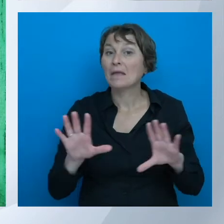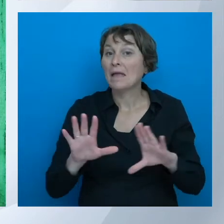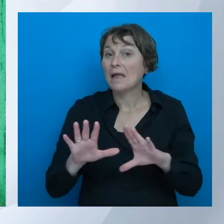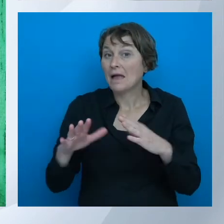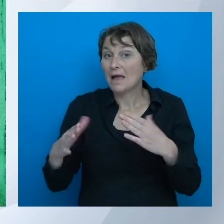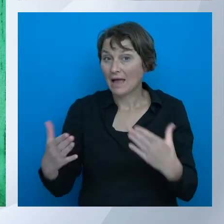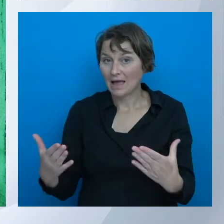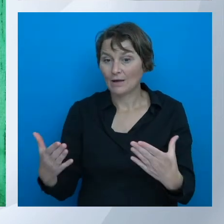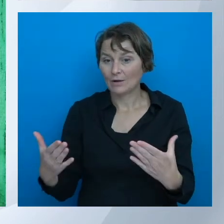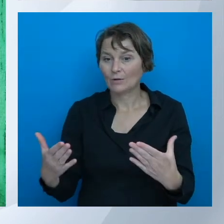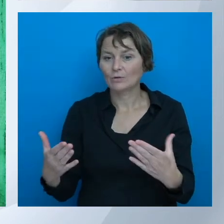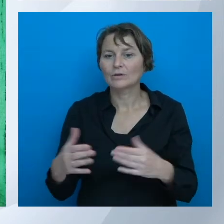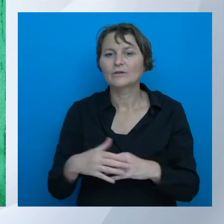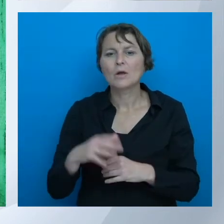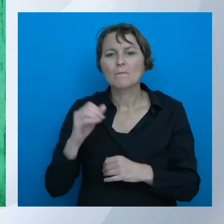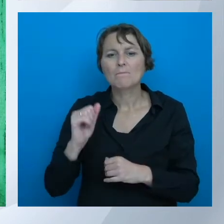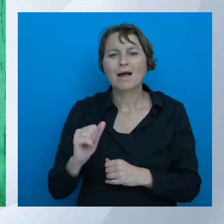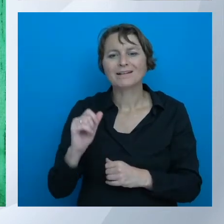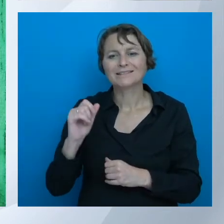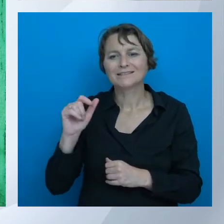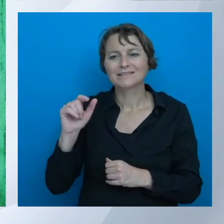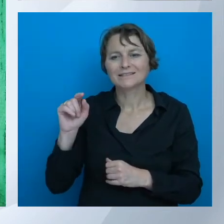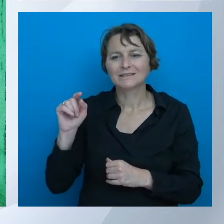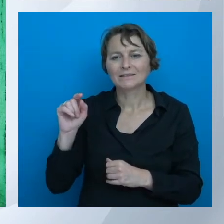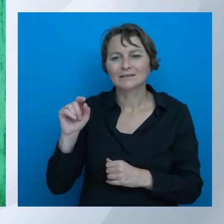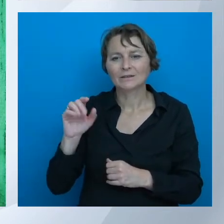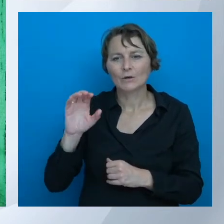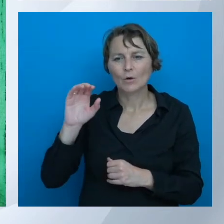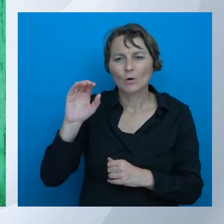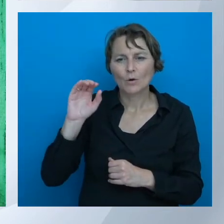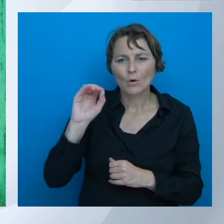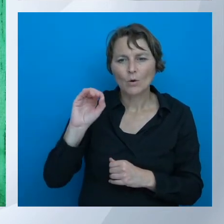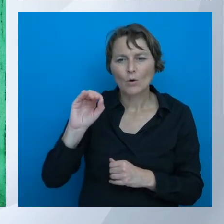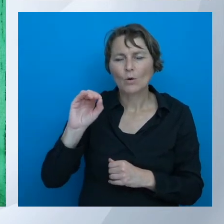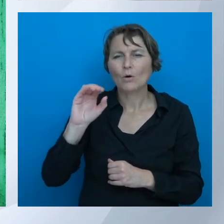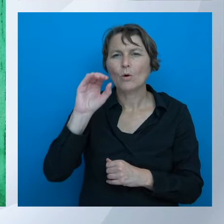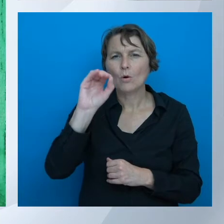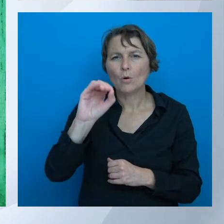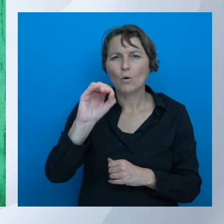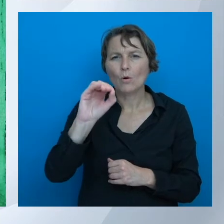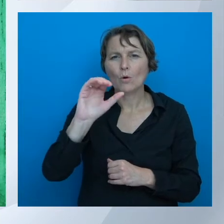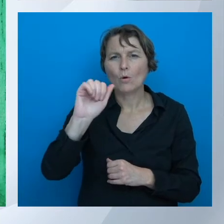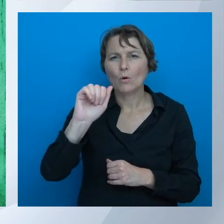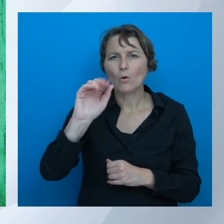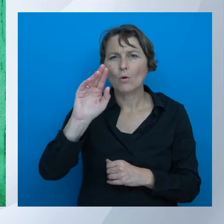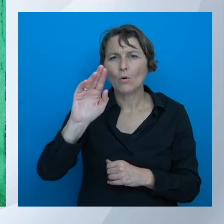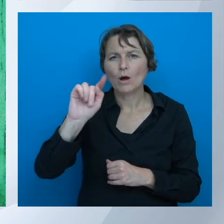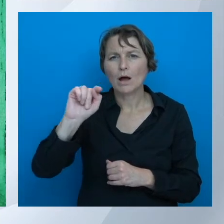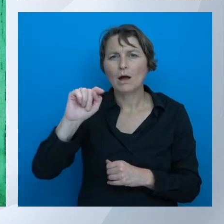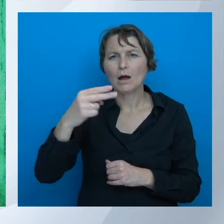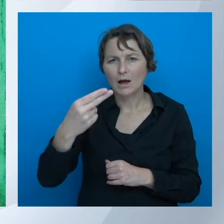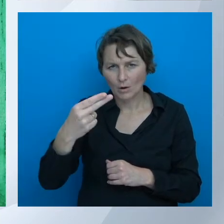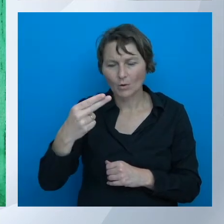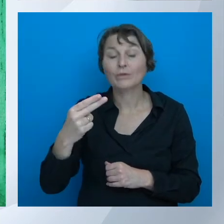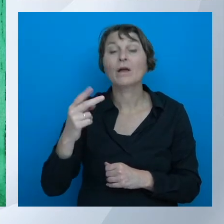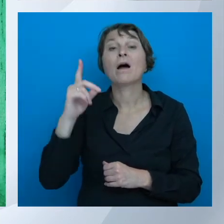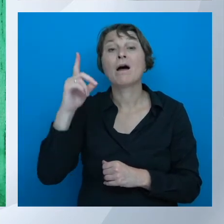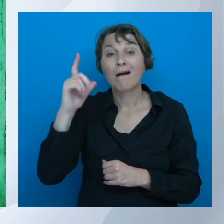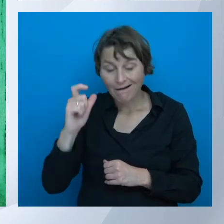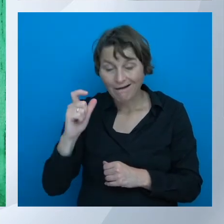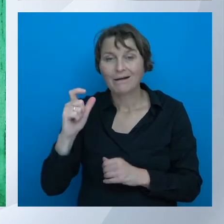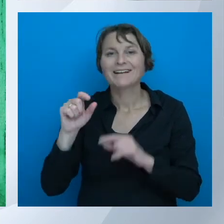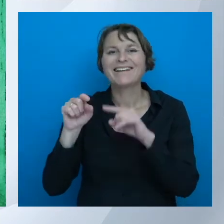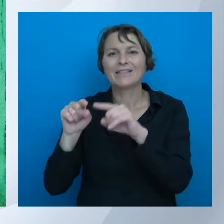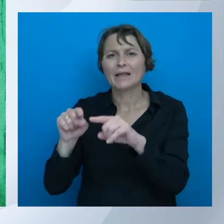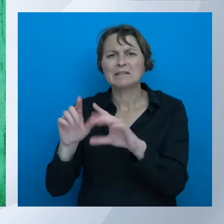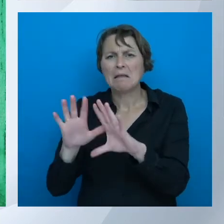implicit flow. And if you have the OAuth implicit flow enabled, you can do the authentication part. And what OAuth implicit flow does